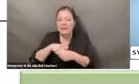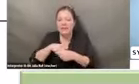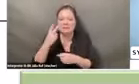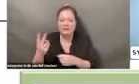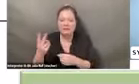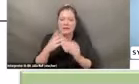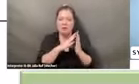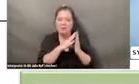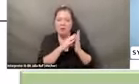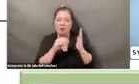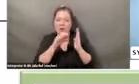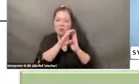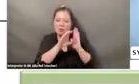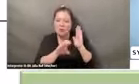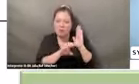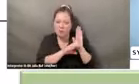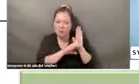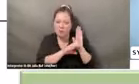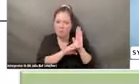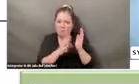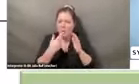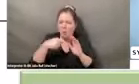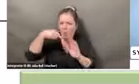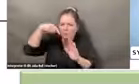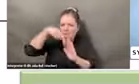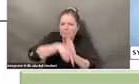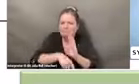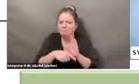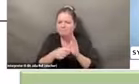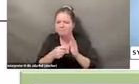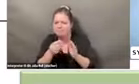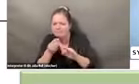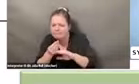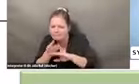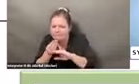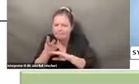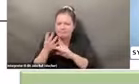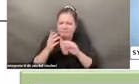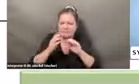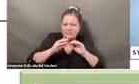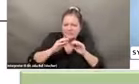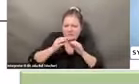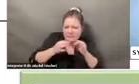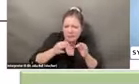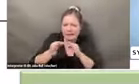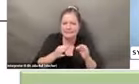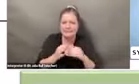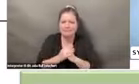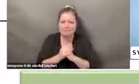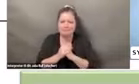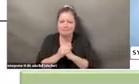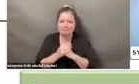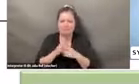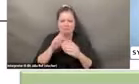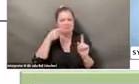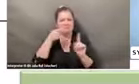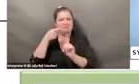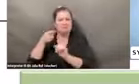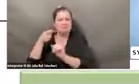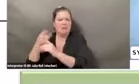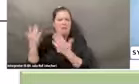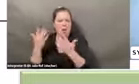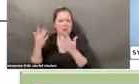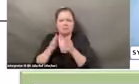process that was followed, the aims it serves, details on how to localize and adapt it outside the